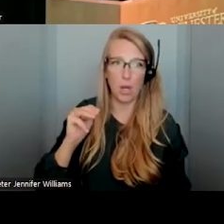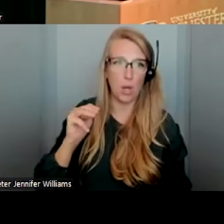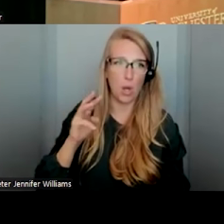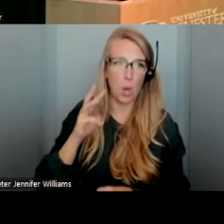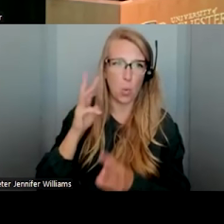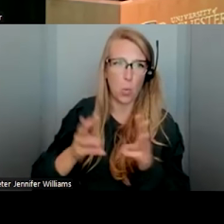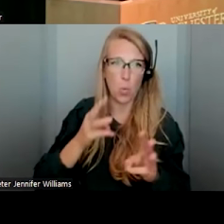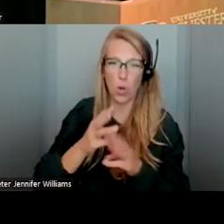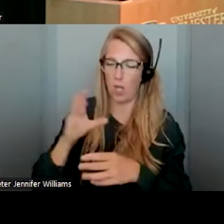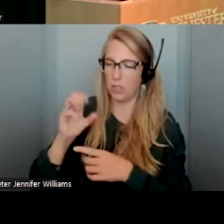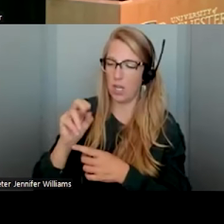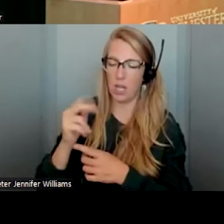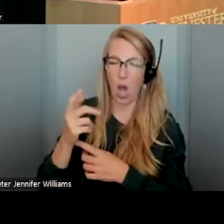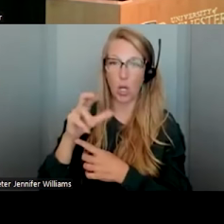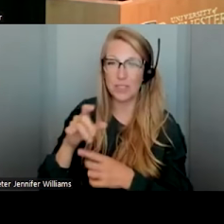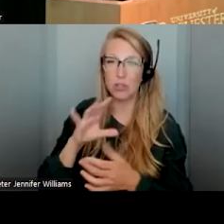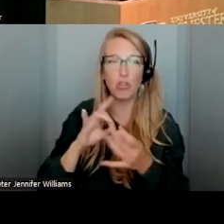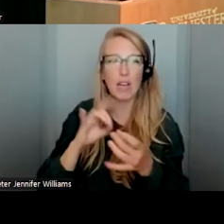of psychosomatic medicine.